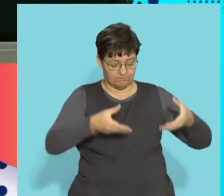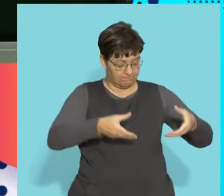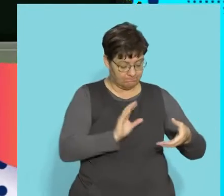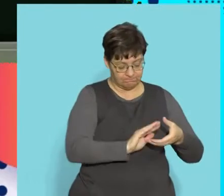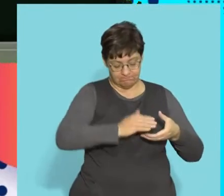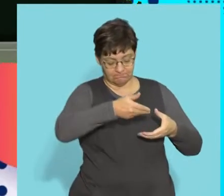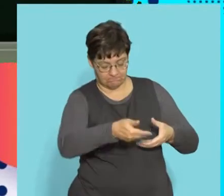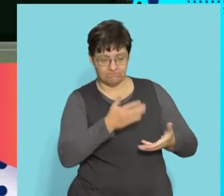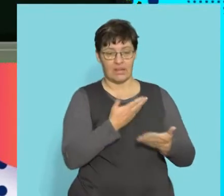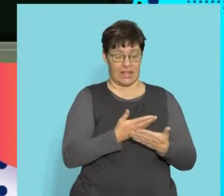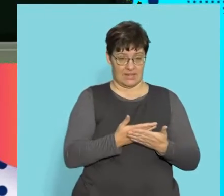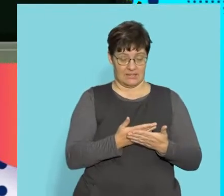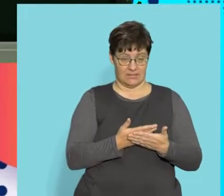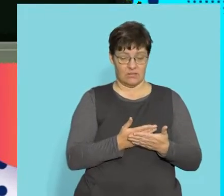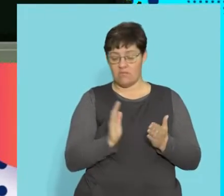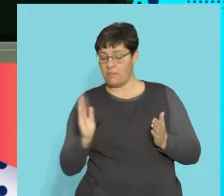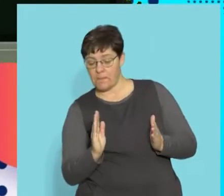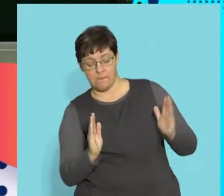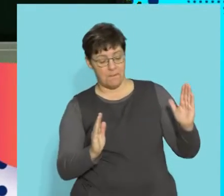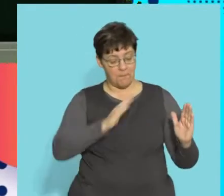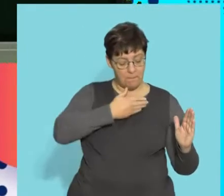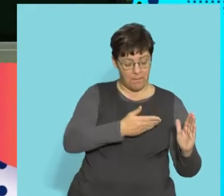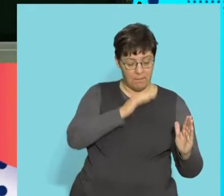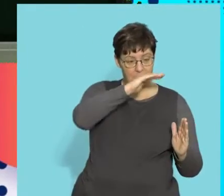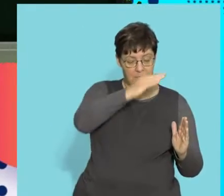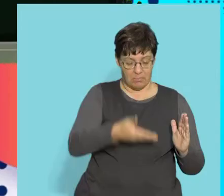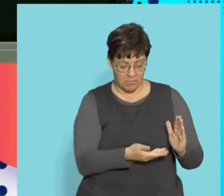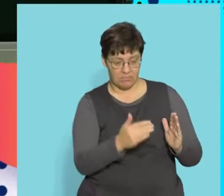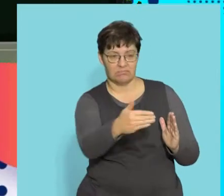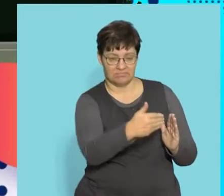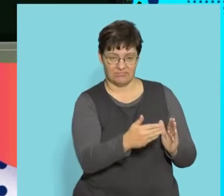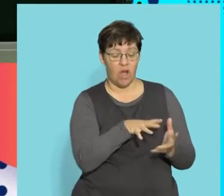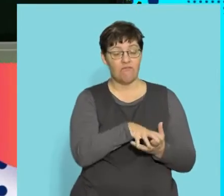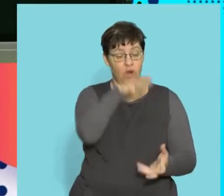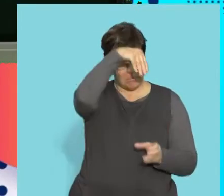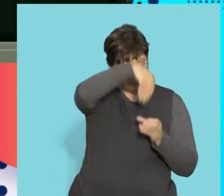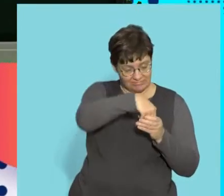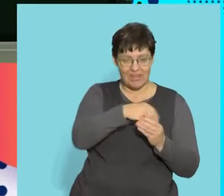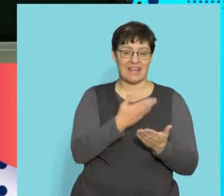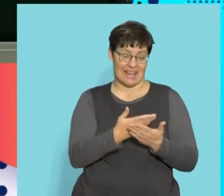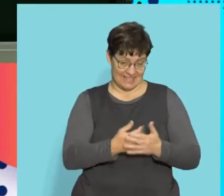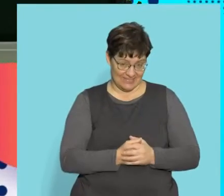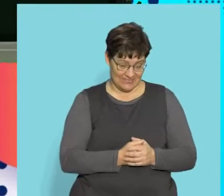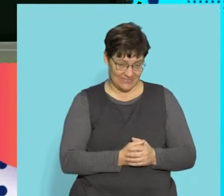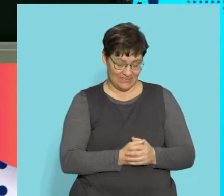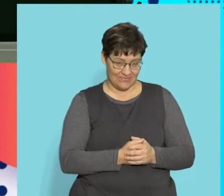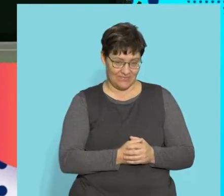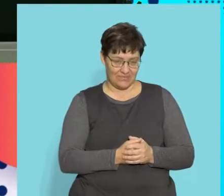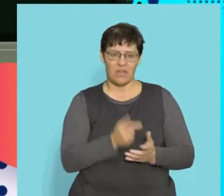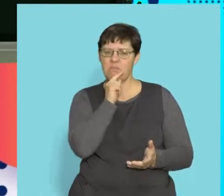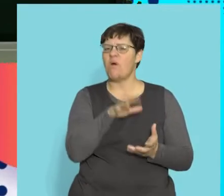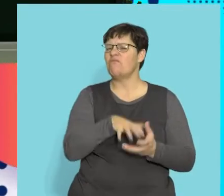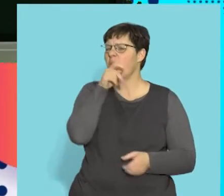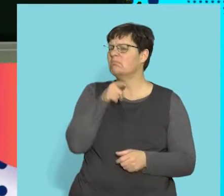three-dimensional has multiple faces, and we are able to calculate the volume of polyhedrons. Let's remind ourselves